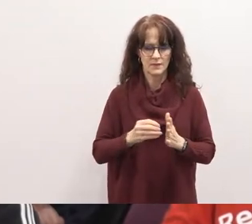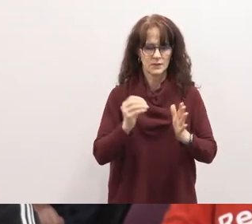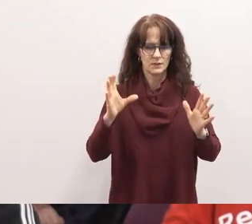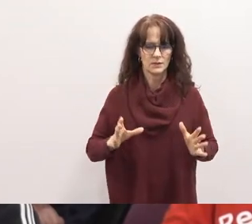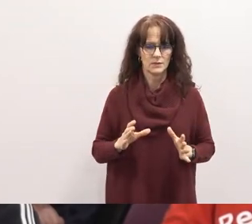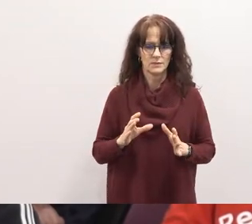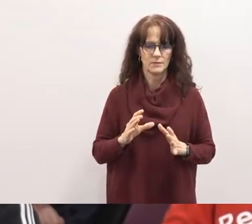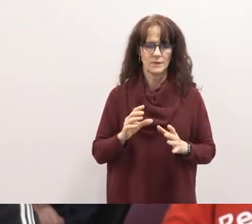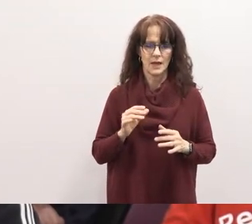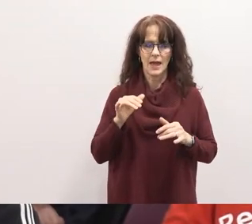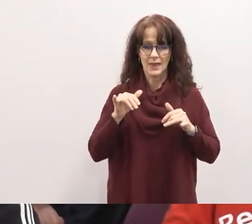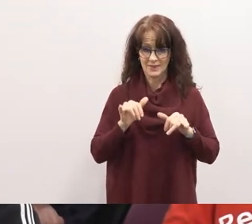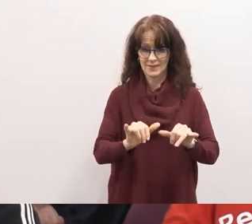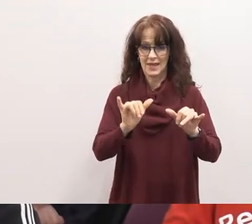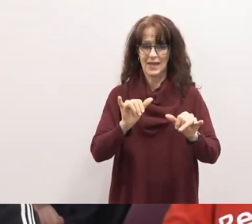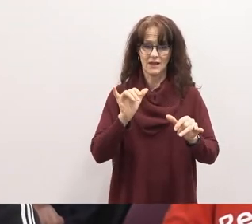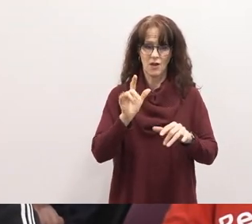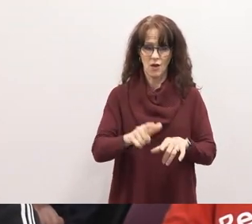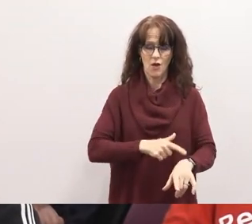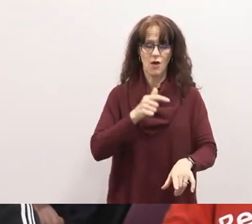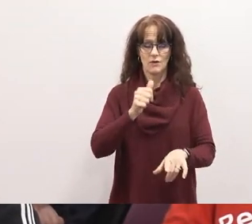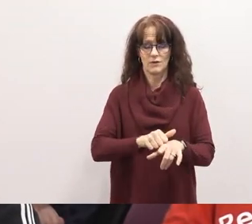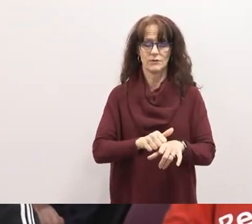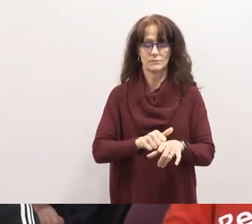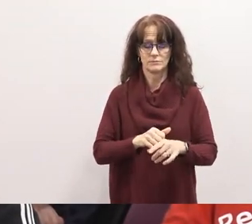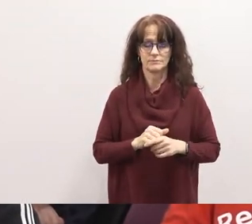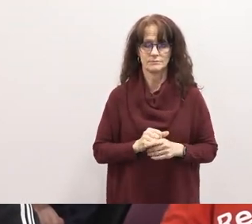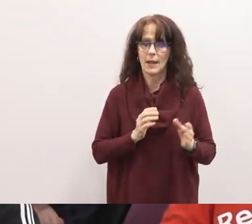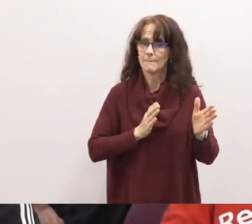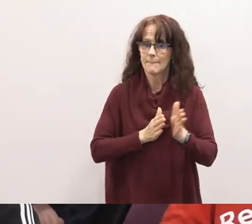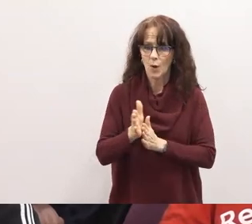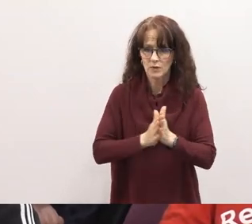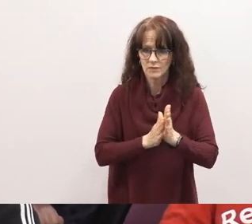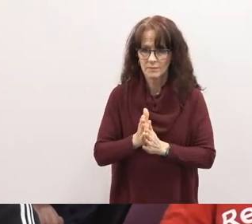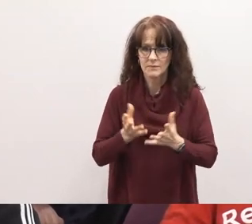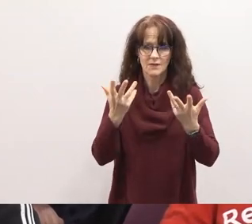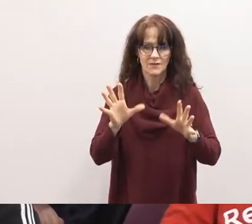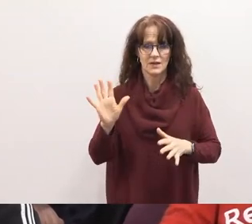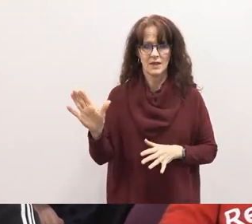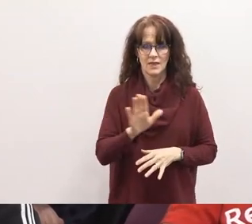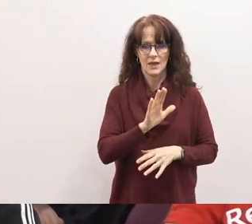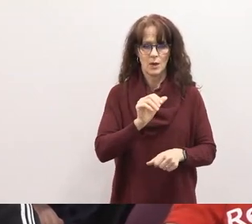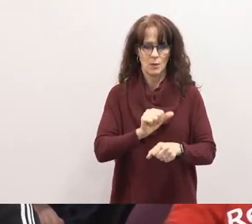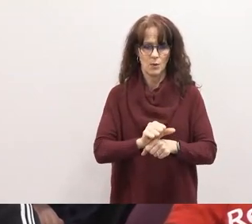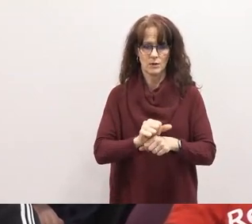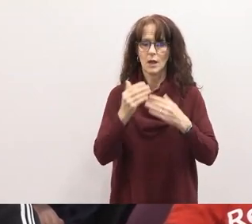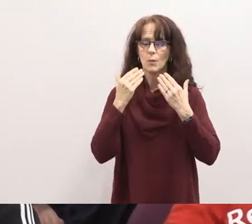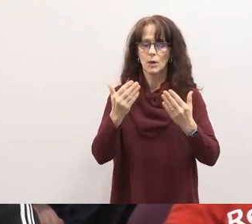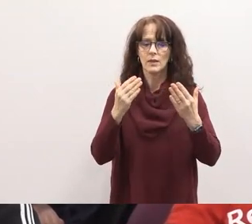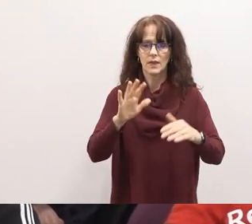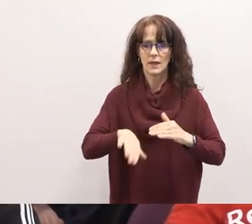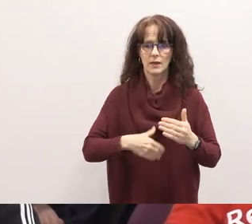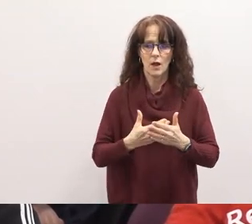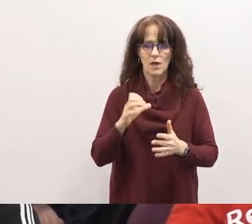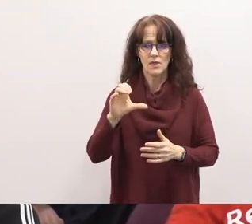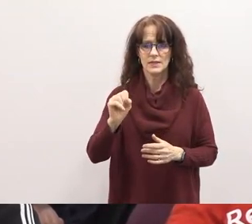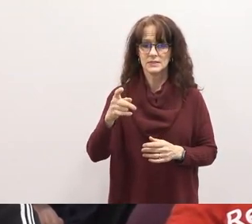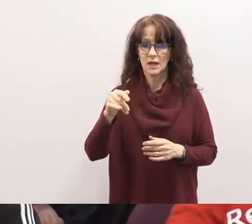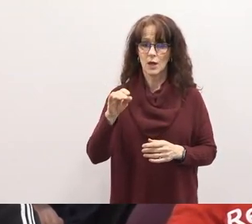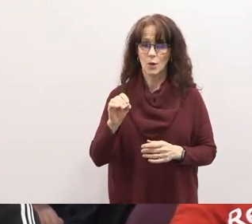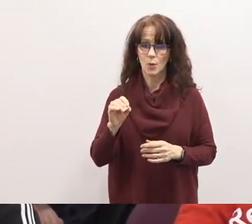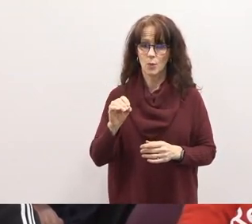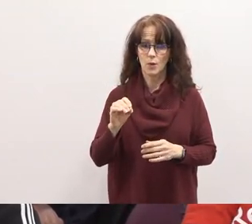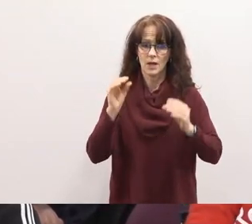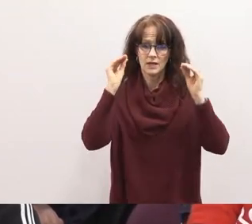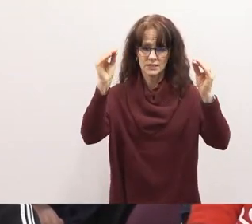SADO want to stay longer and motivates them to complete their work. I also want to thank all of the SADO teachers who work very